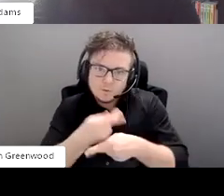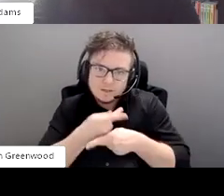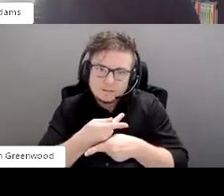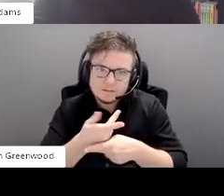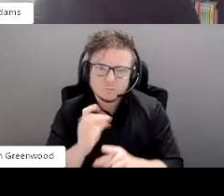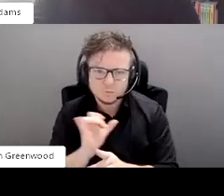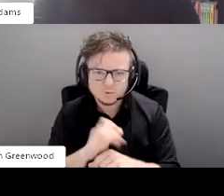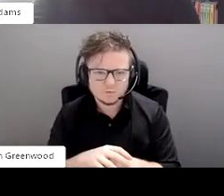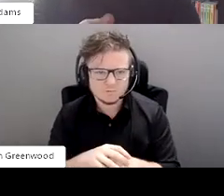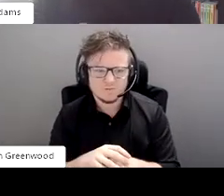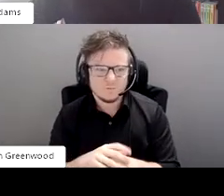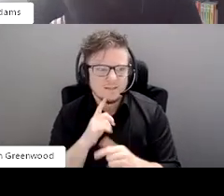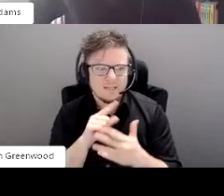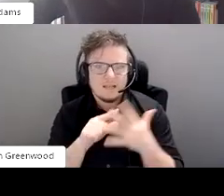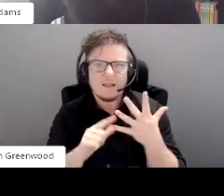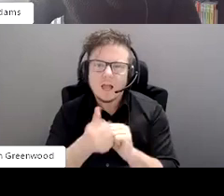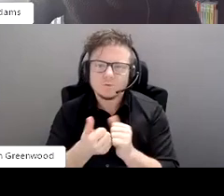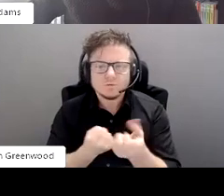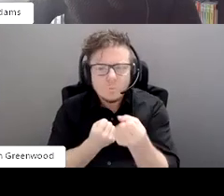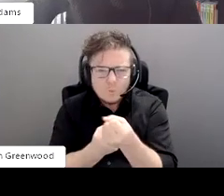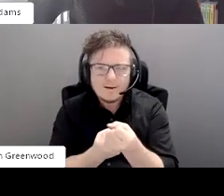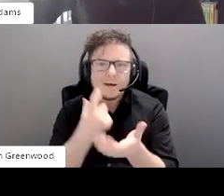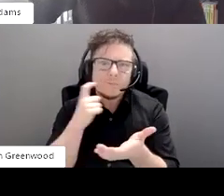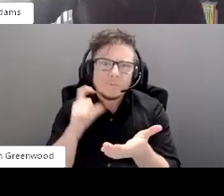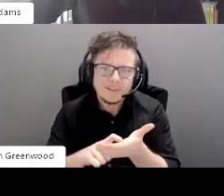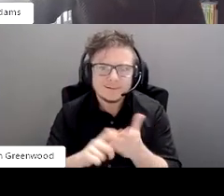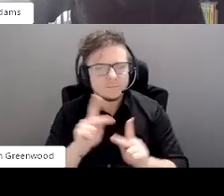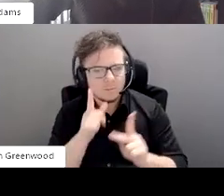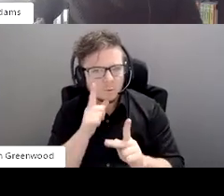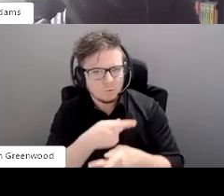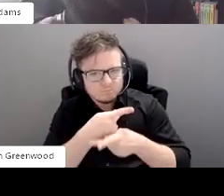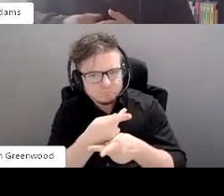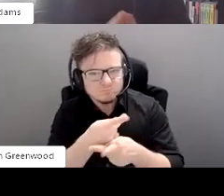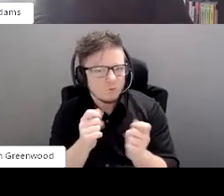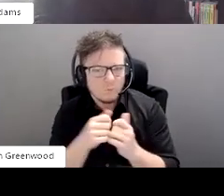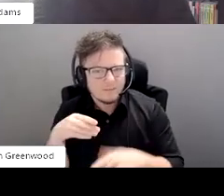things about better supporting and recognizing our unpaid carers.